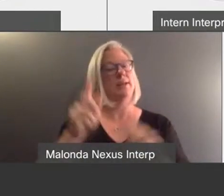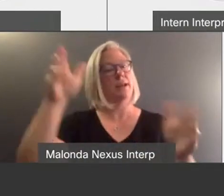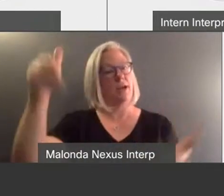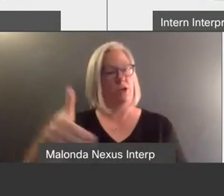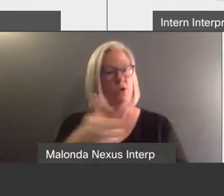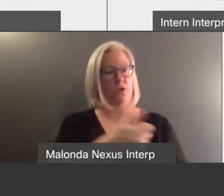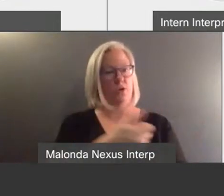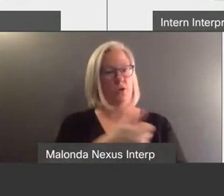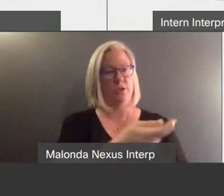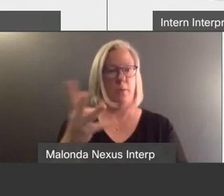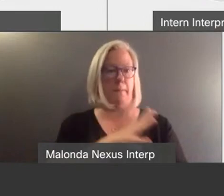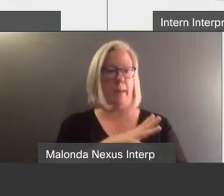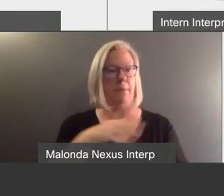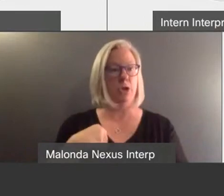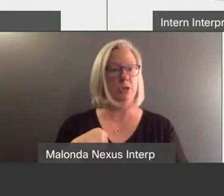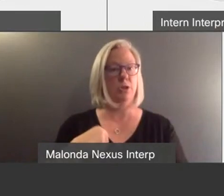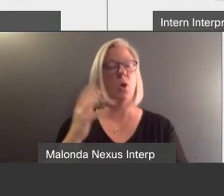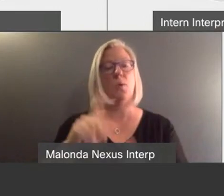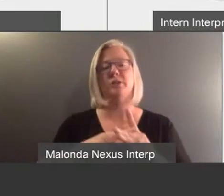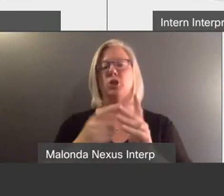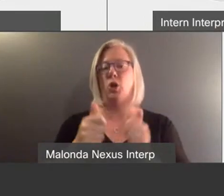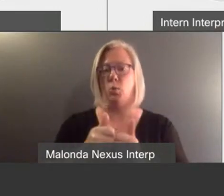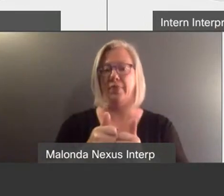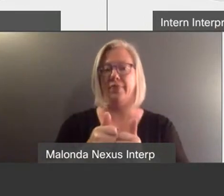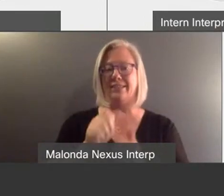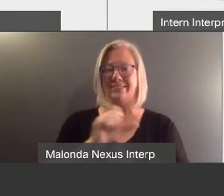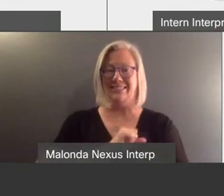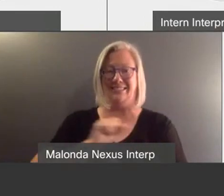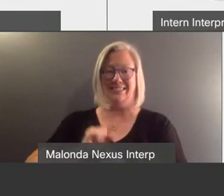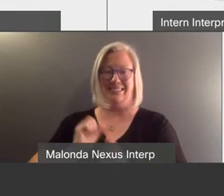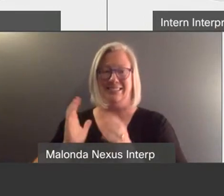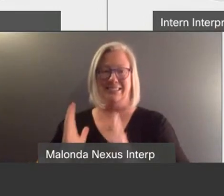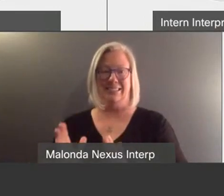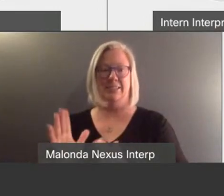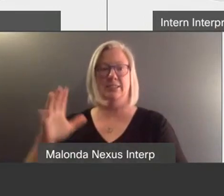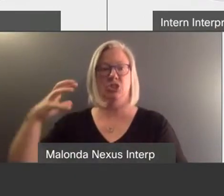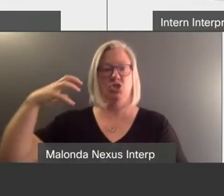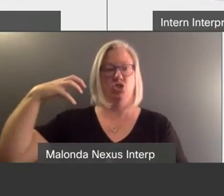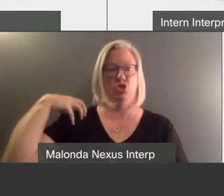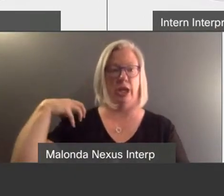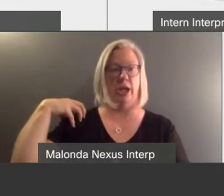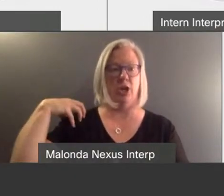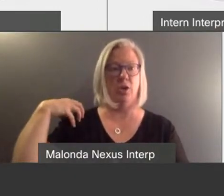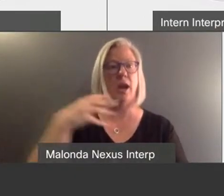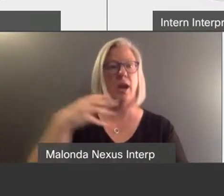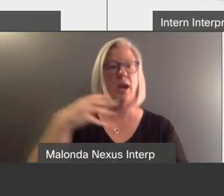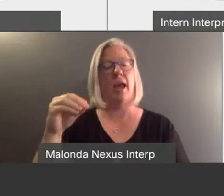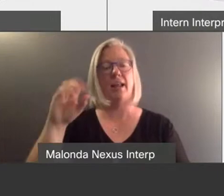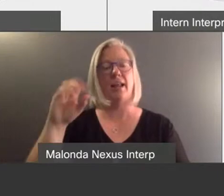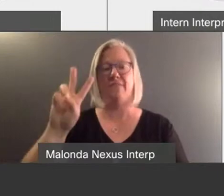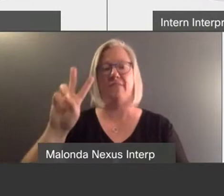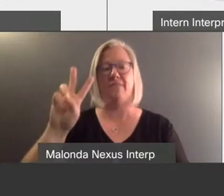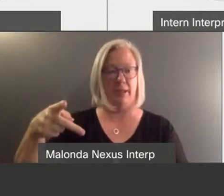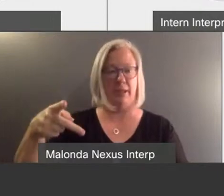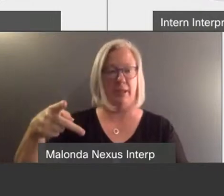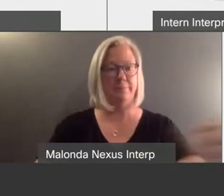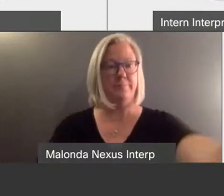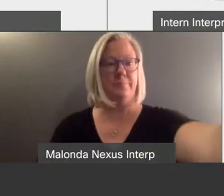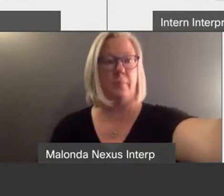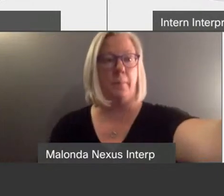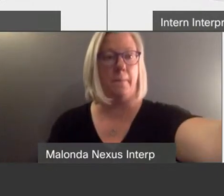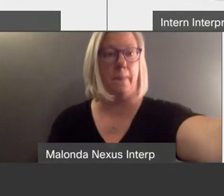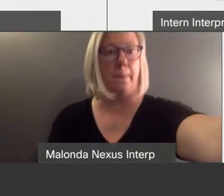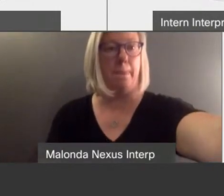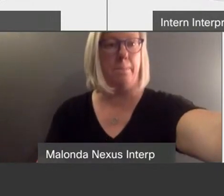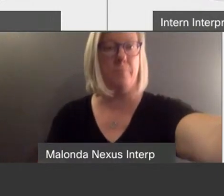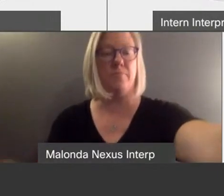start off with the Senate. I just wanted to introduce the Senate Chair and the Senate Vice President,